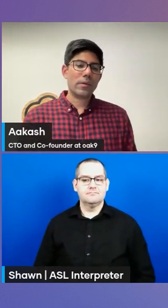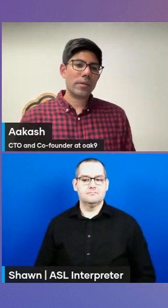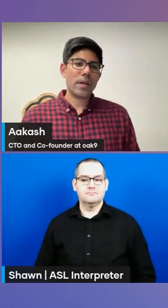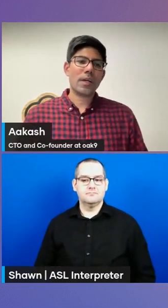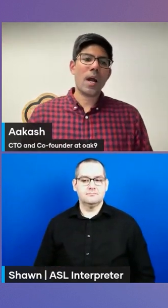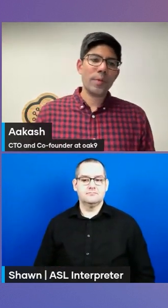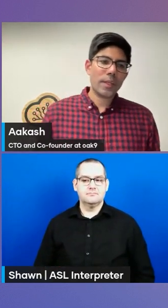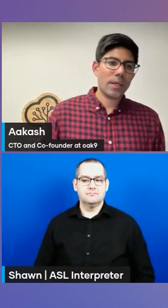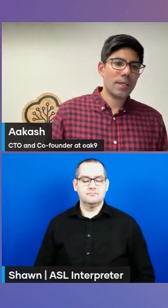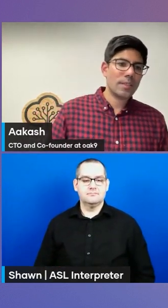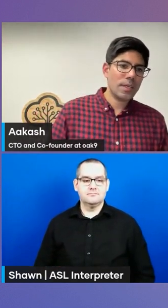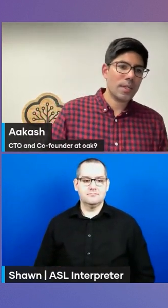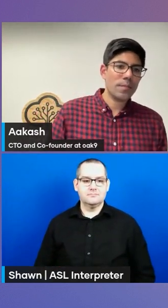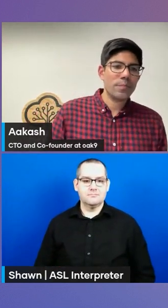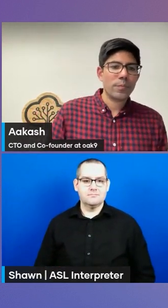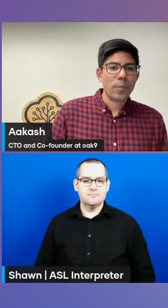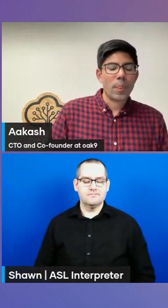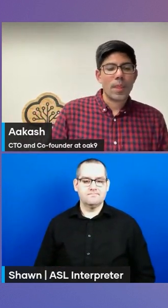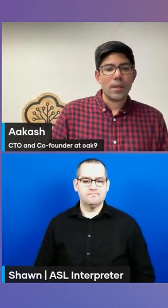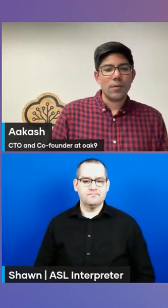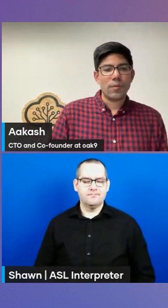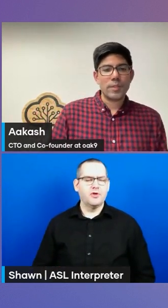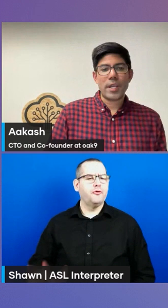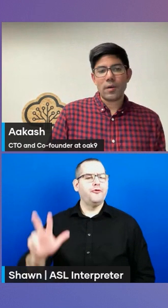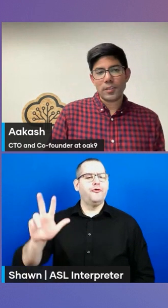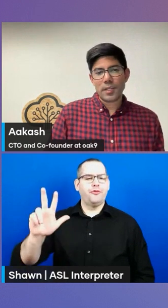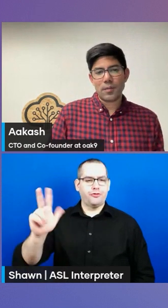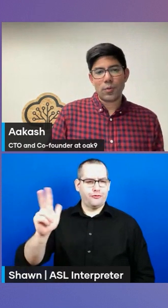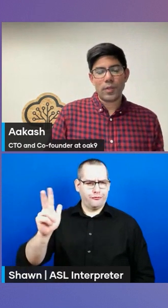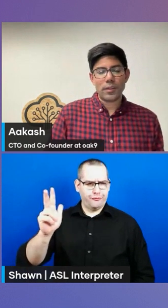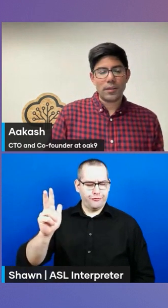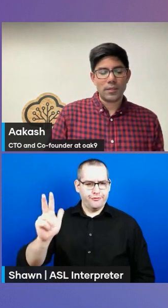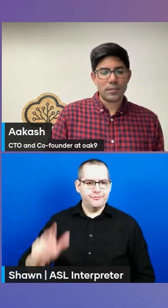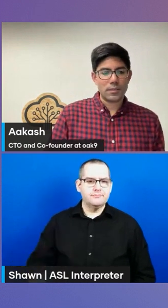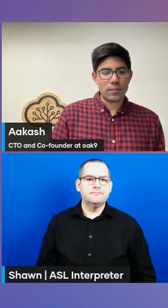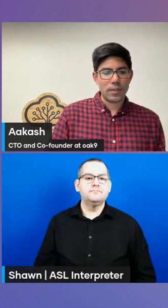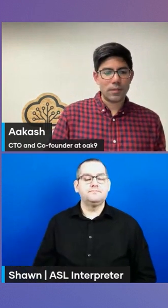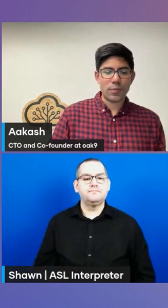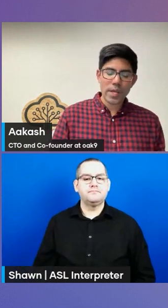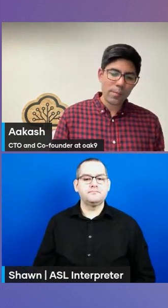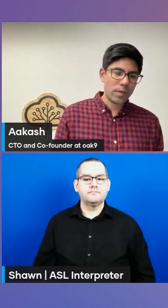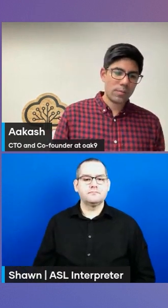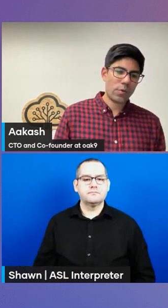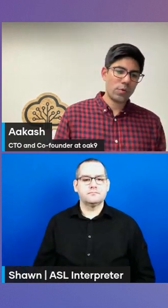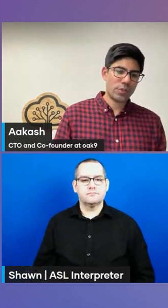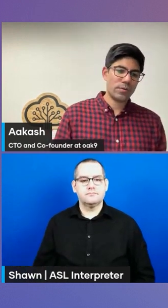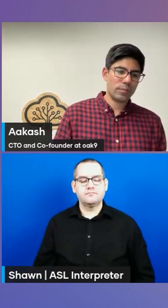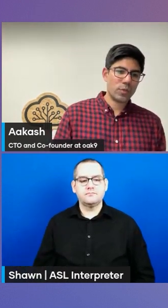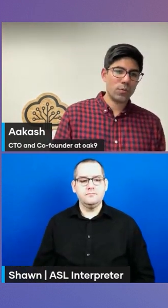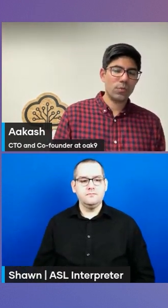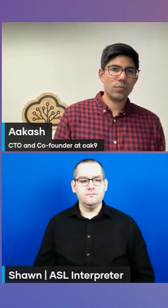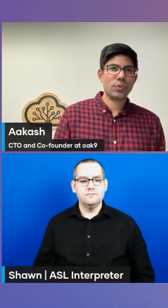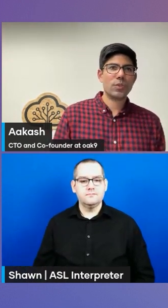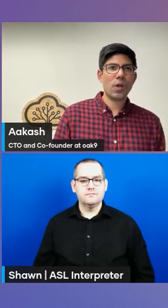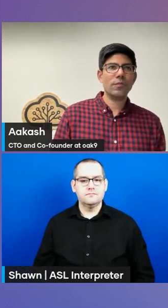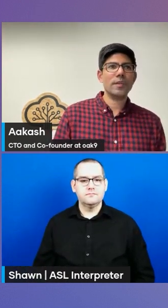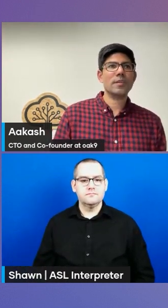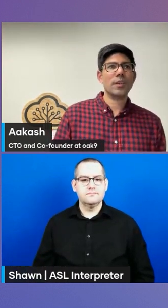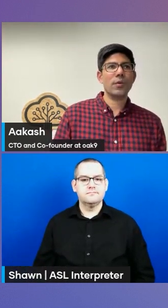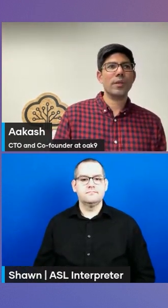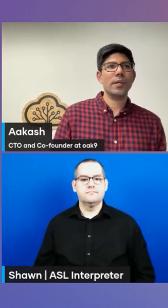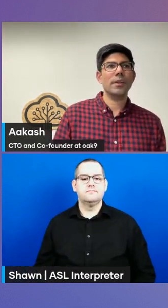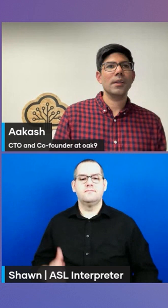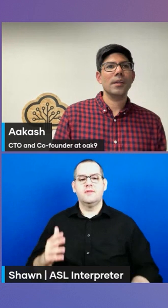The third kind of common thing I see from a challenge standpoint is the predominant approach to